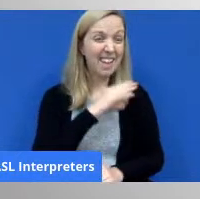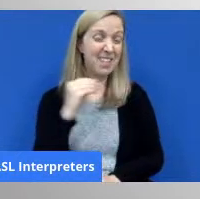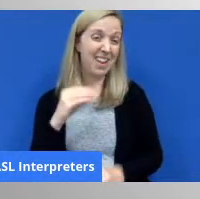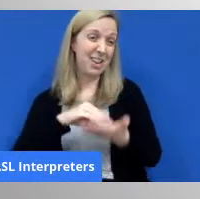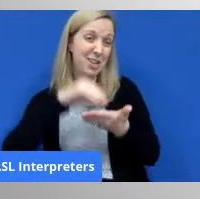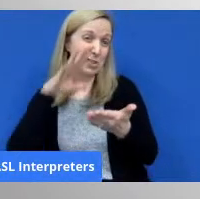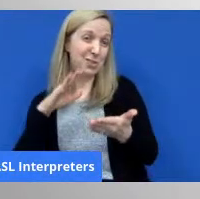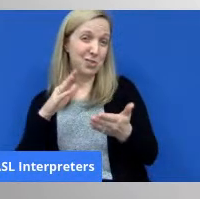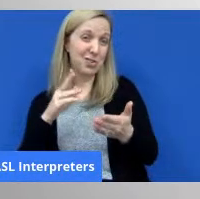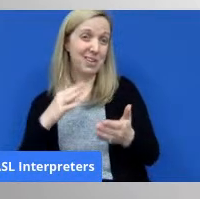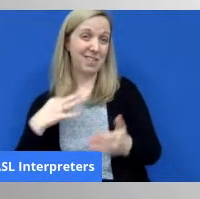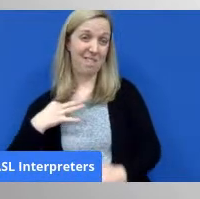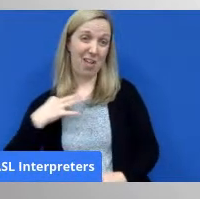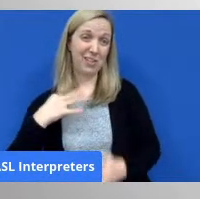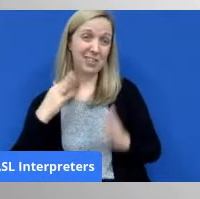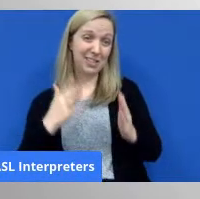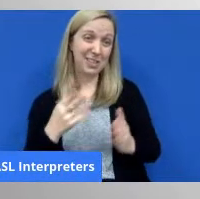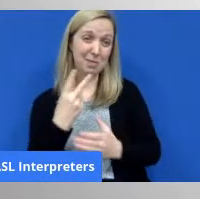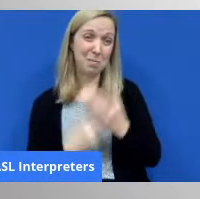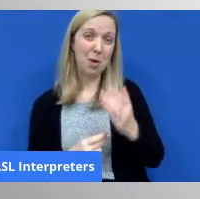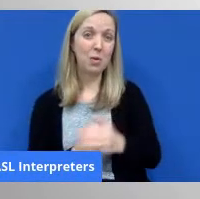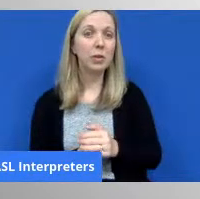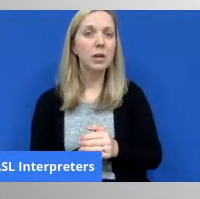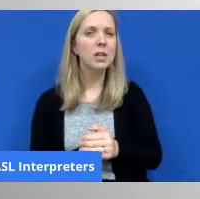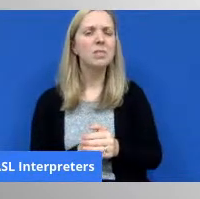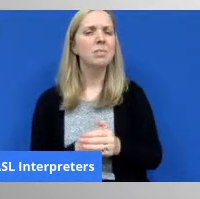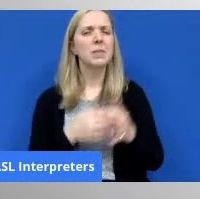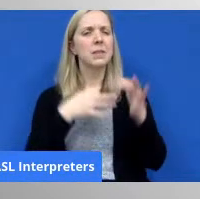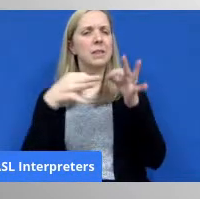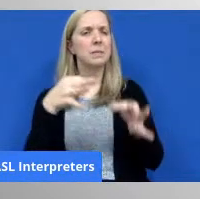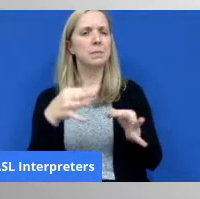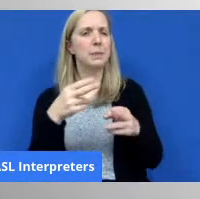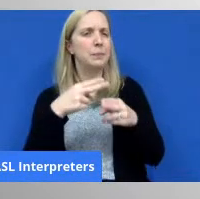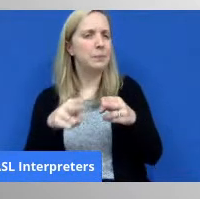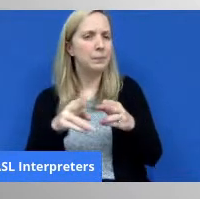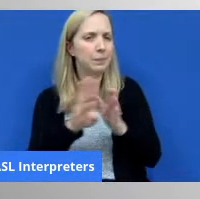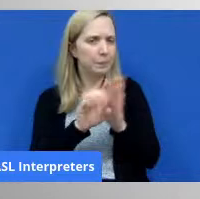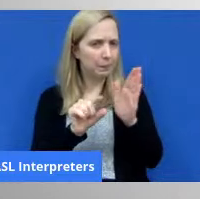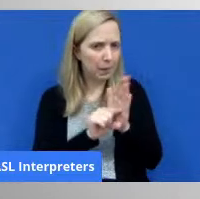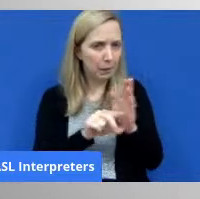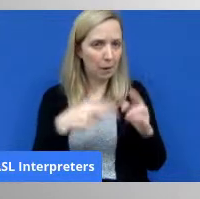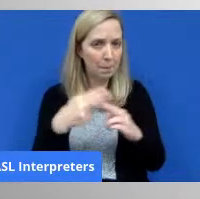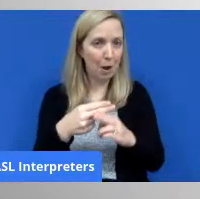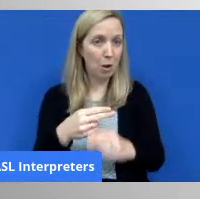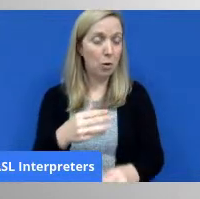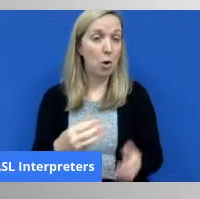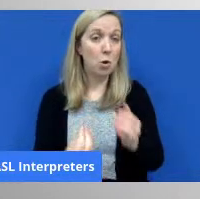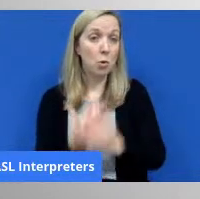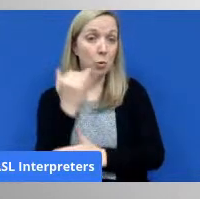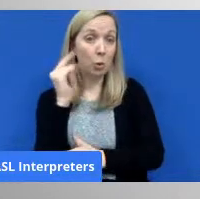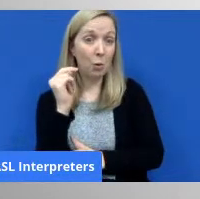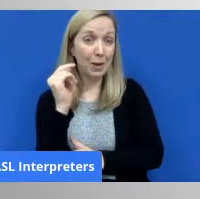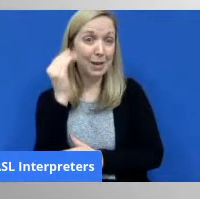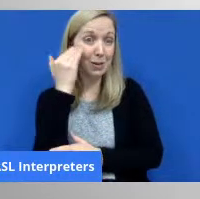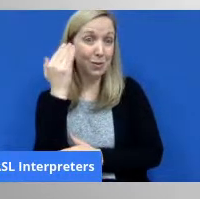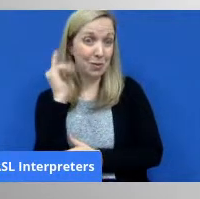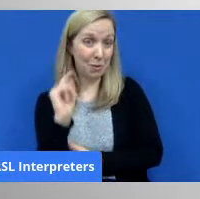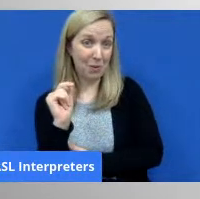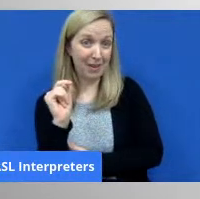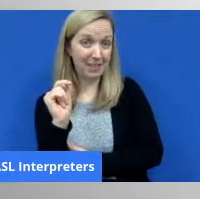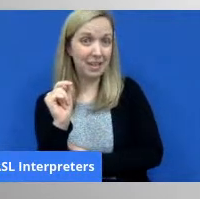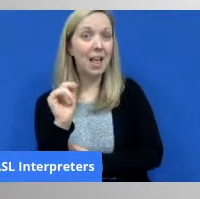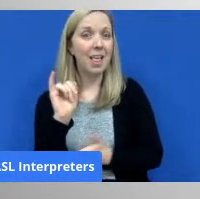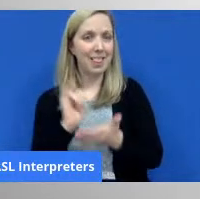with Grow It, Know It. Just a little bit of background. Grow It, Know It is actually a farm-to-school program. We've partnered with